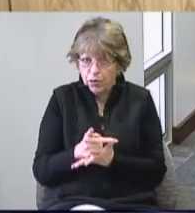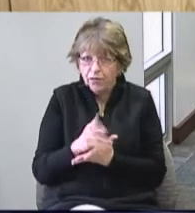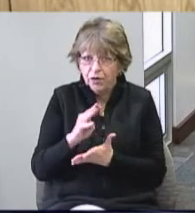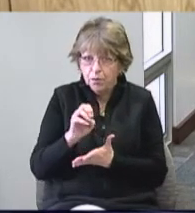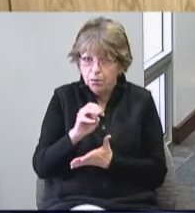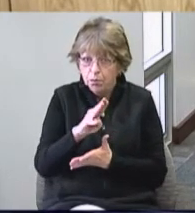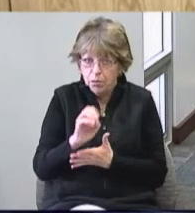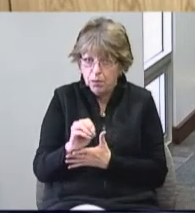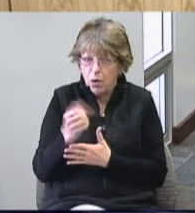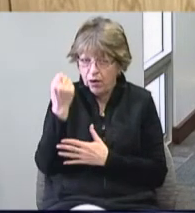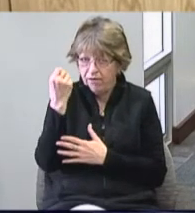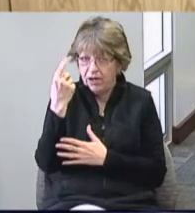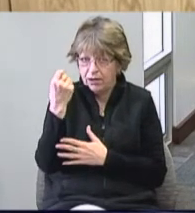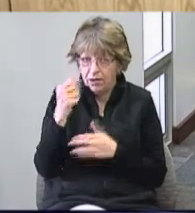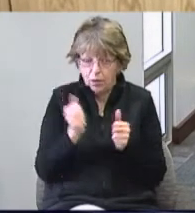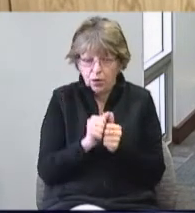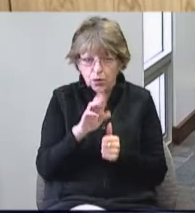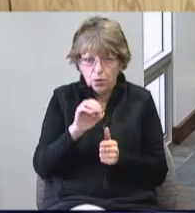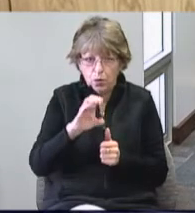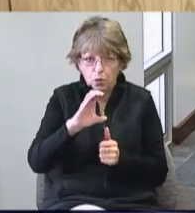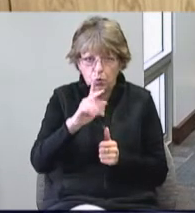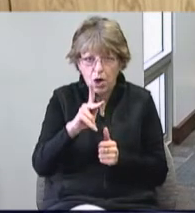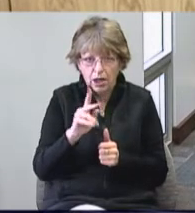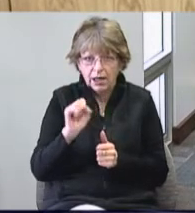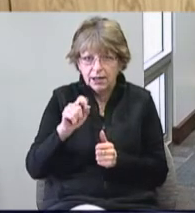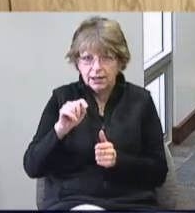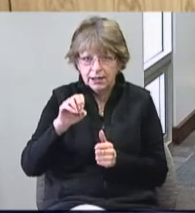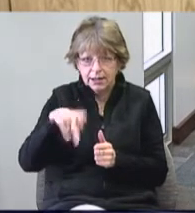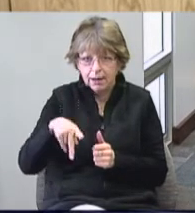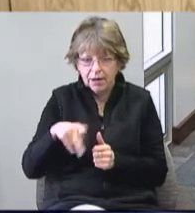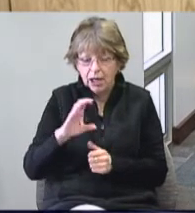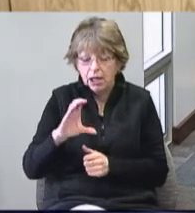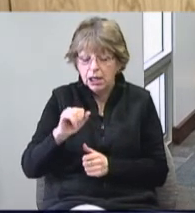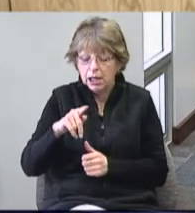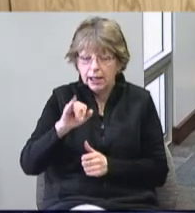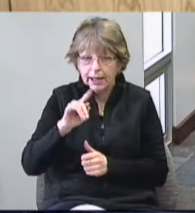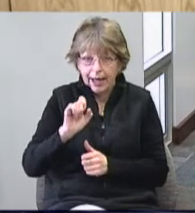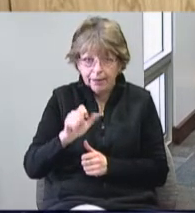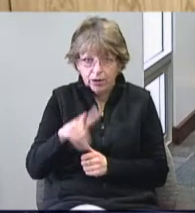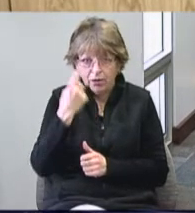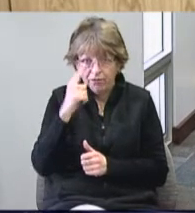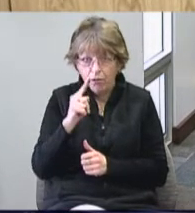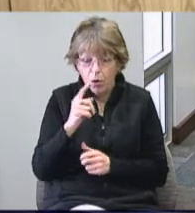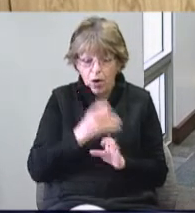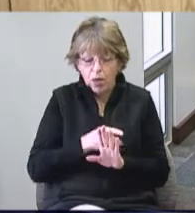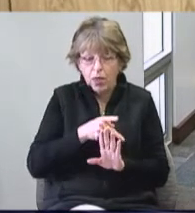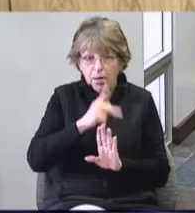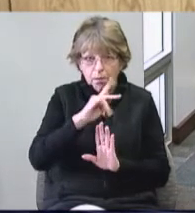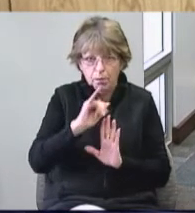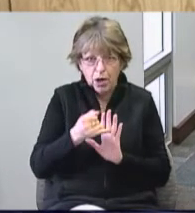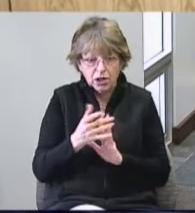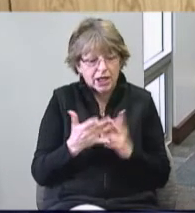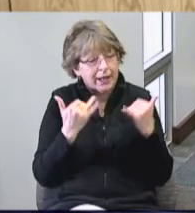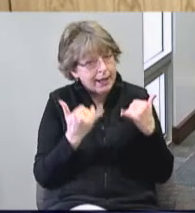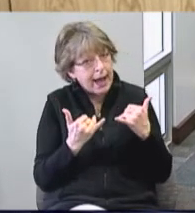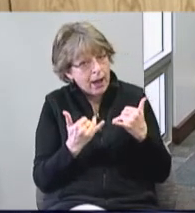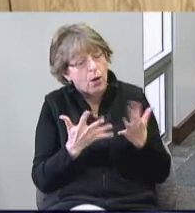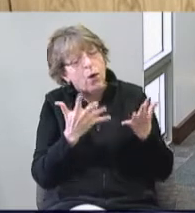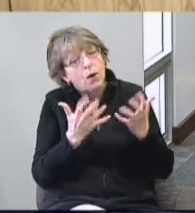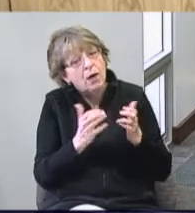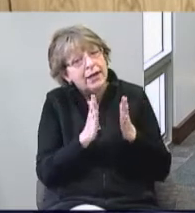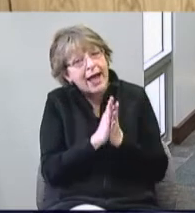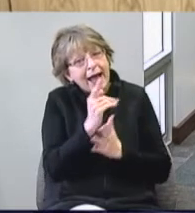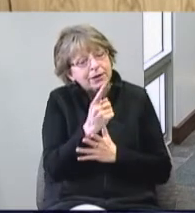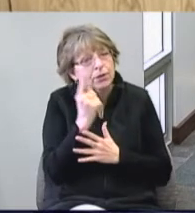of understanding with Rockstep Capital for the mall development project. And the council now is being asked to consider a